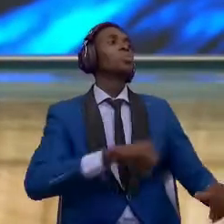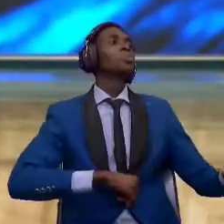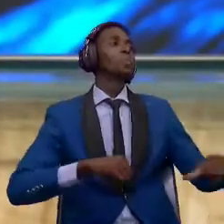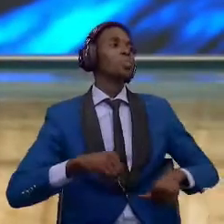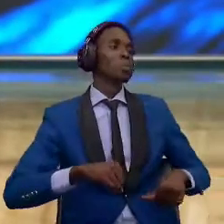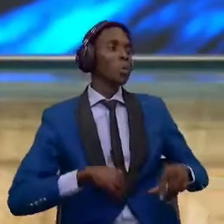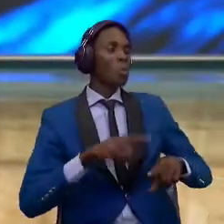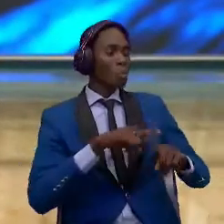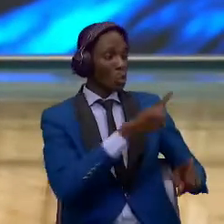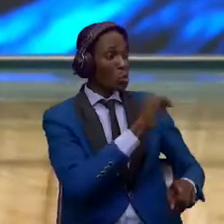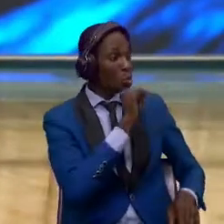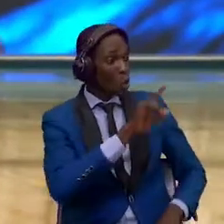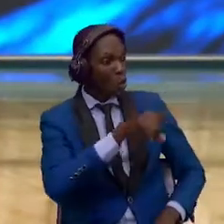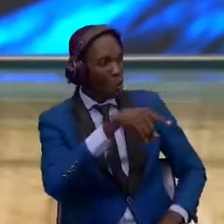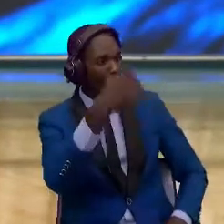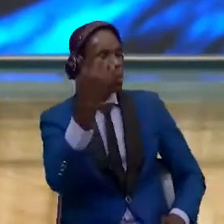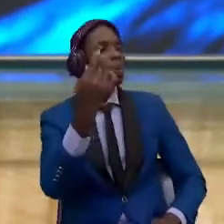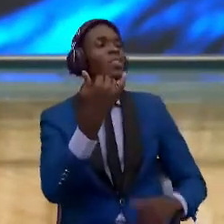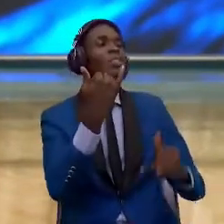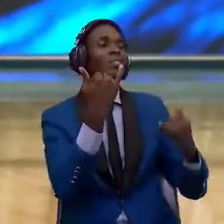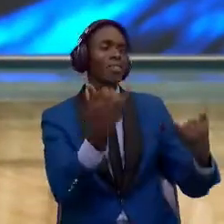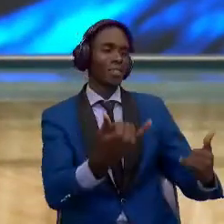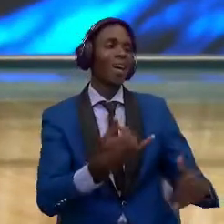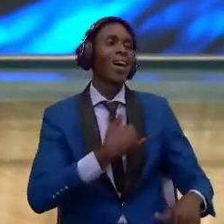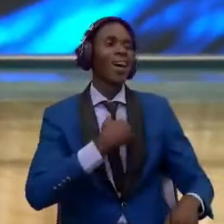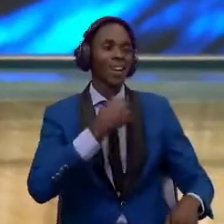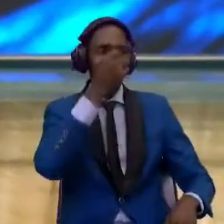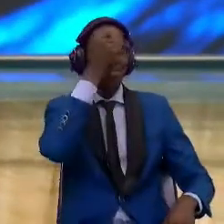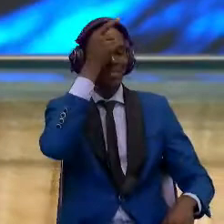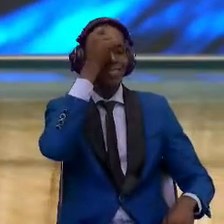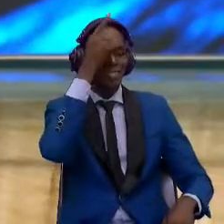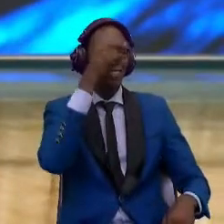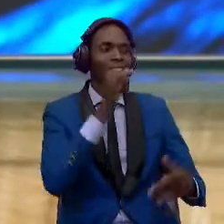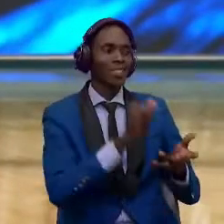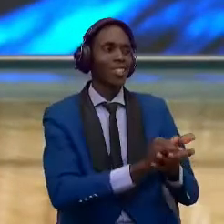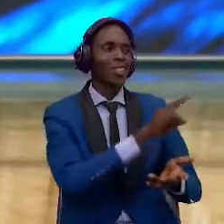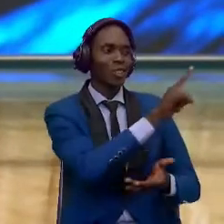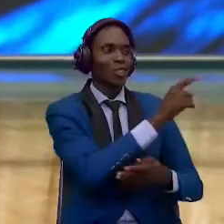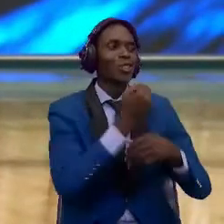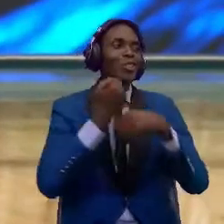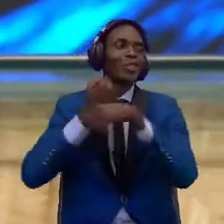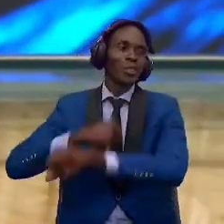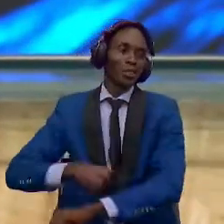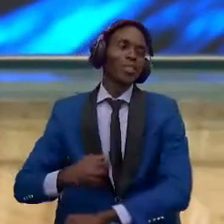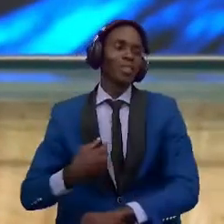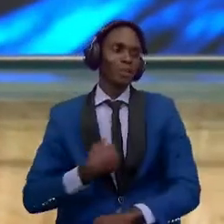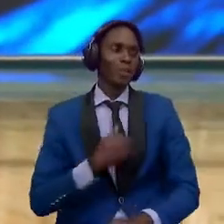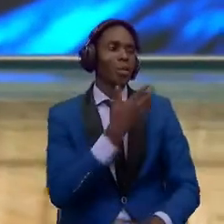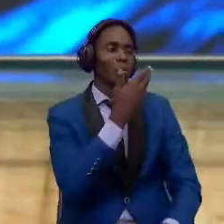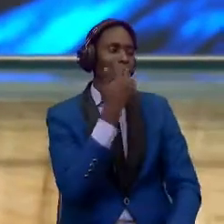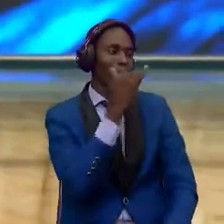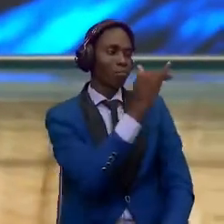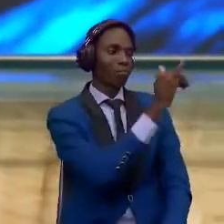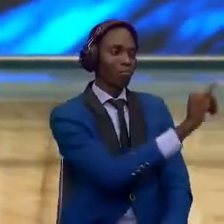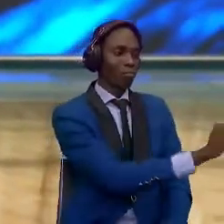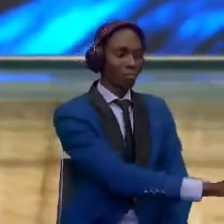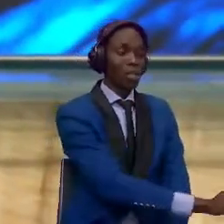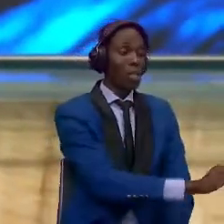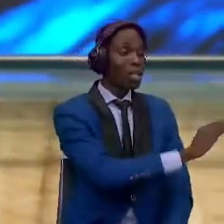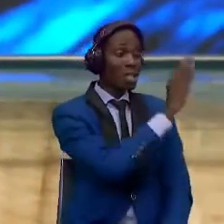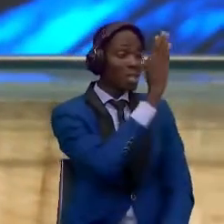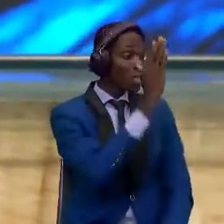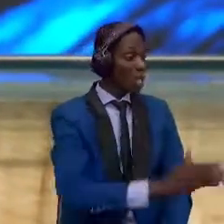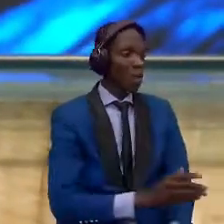you don't want to come because they reach you above me. So make up your mind now, you will